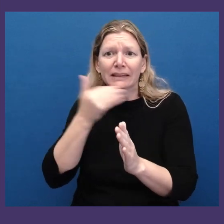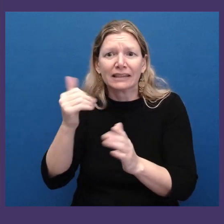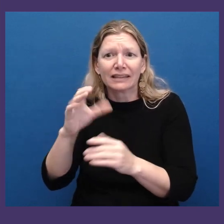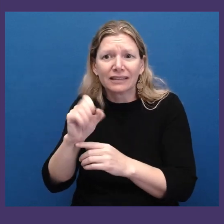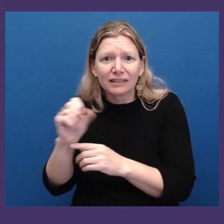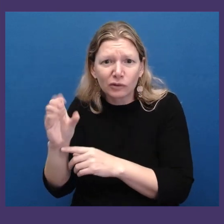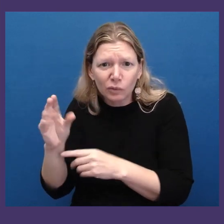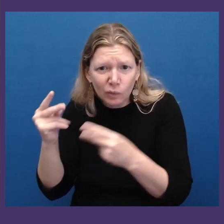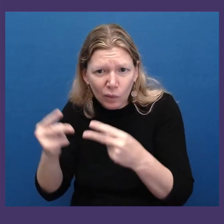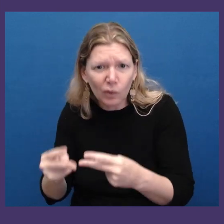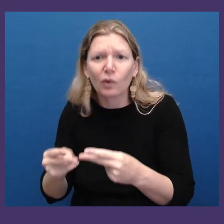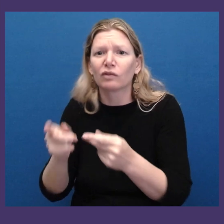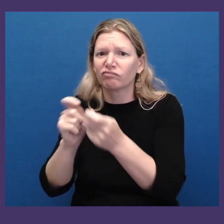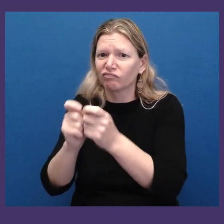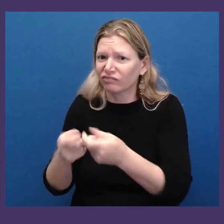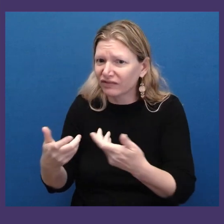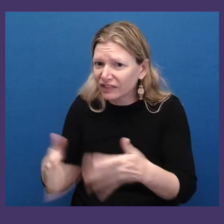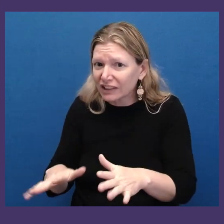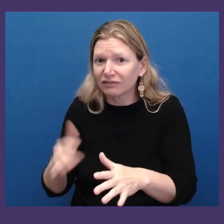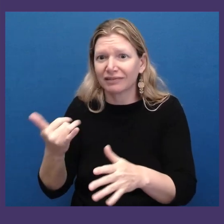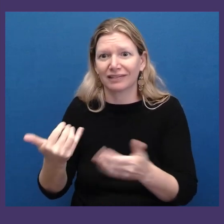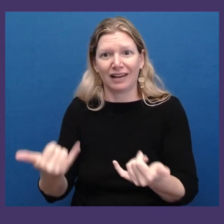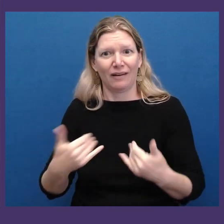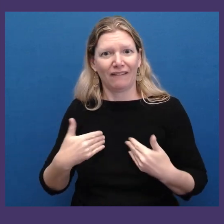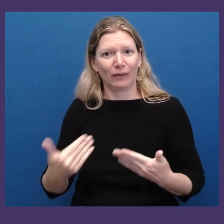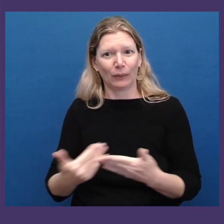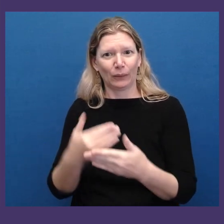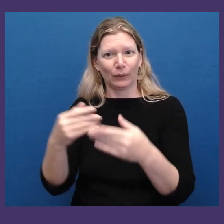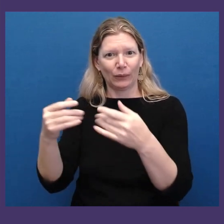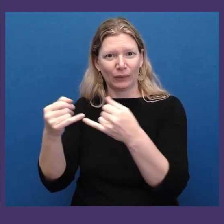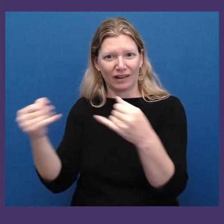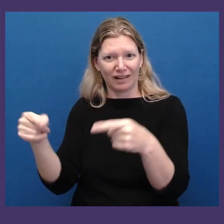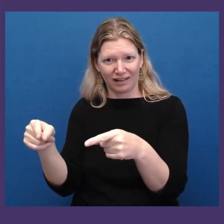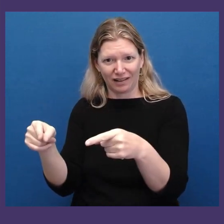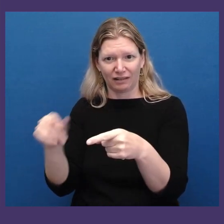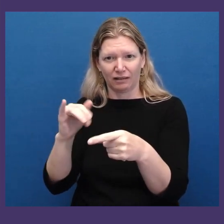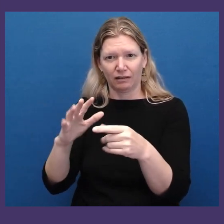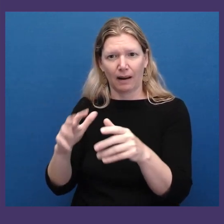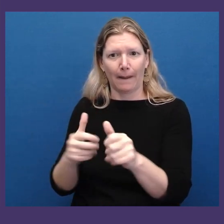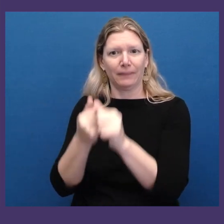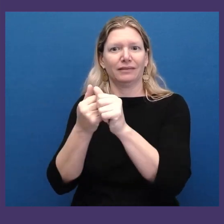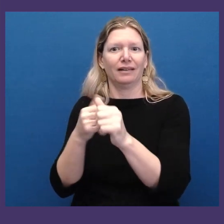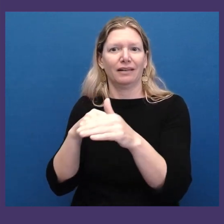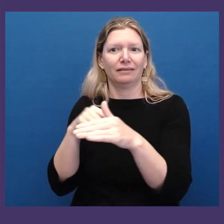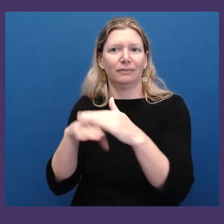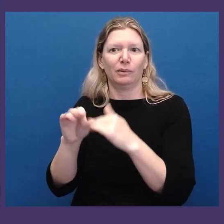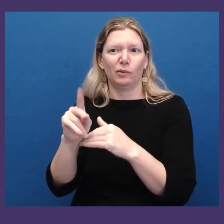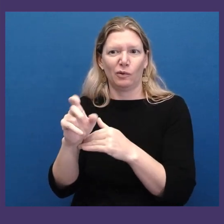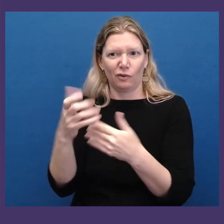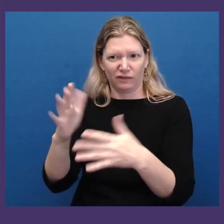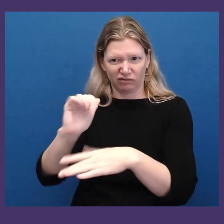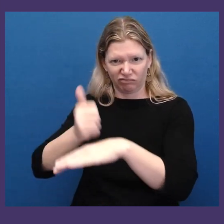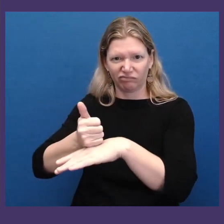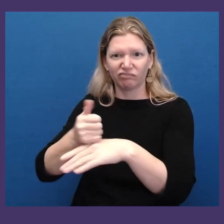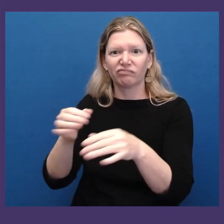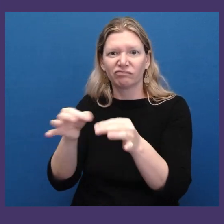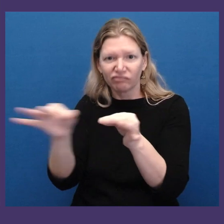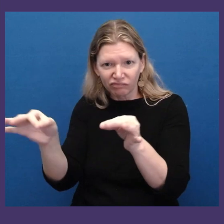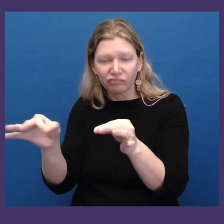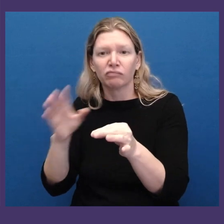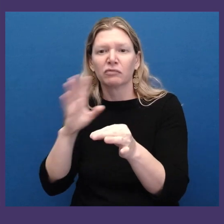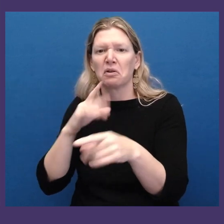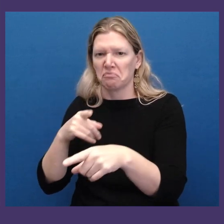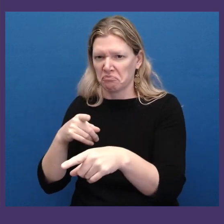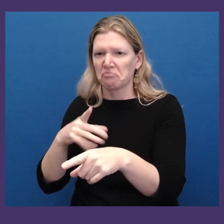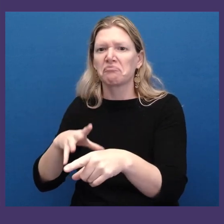you'll see that the updated accessible code has been created. So we're going to accept Checking that in the here. terminal Now that we window. have that new color. Save